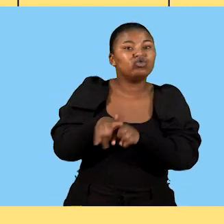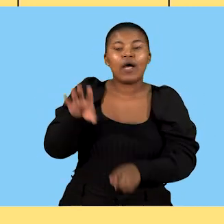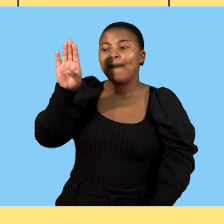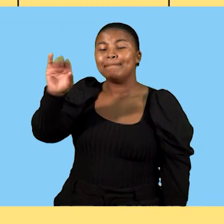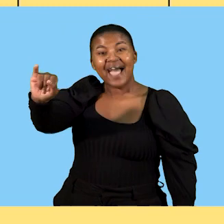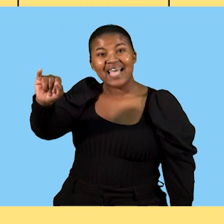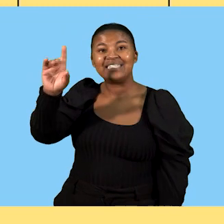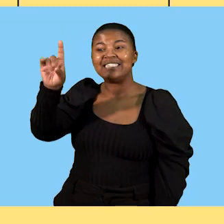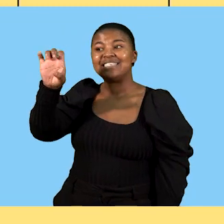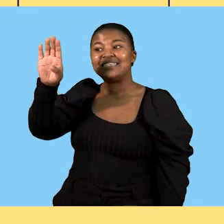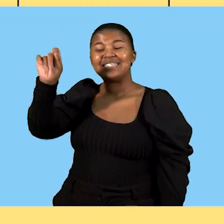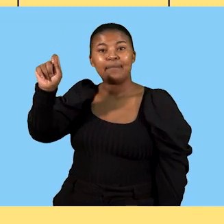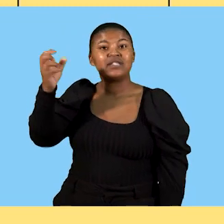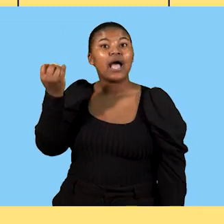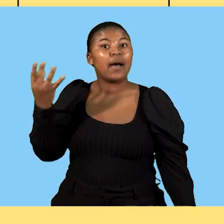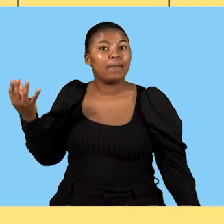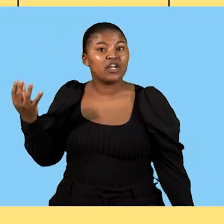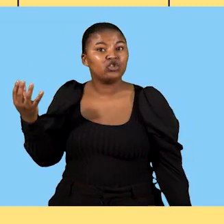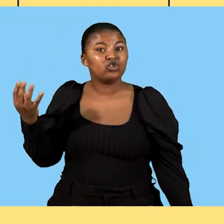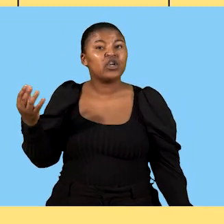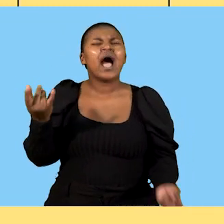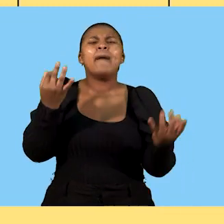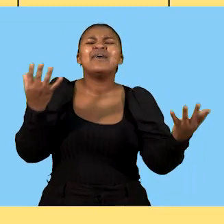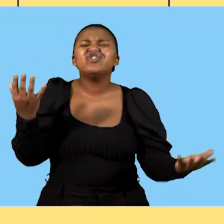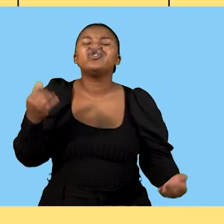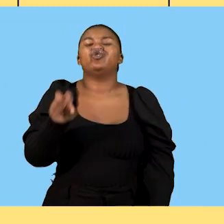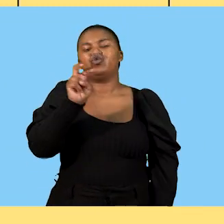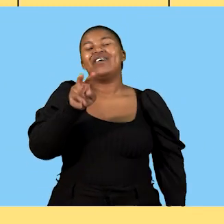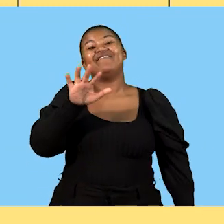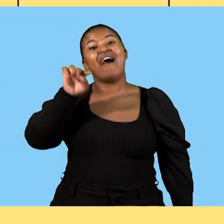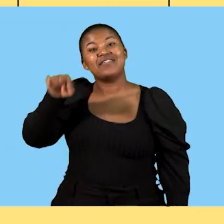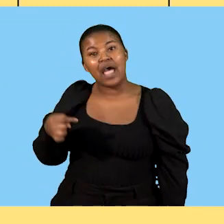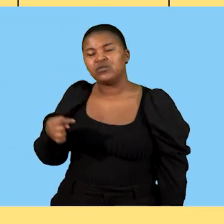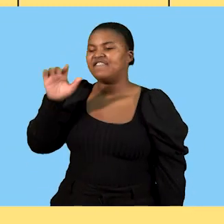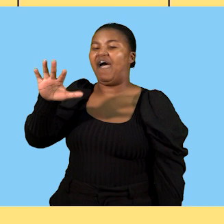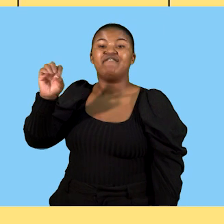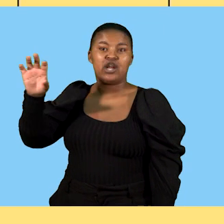Who can tell me how much it was? Thank you. The bad debt amount was